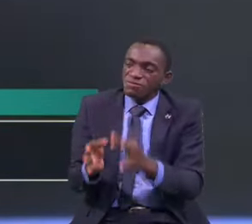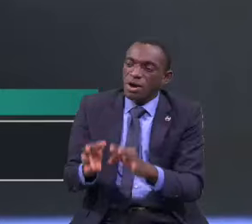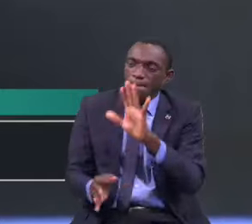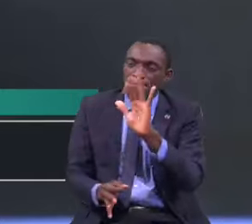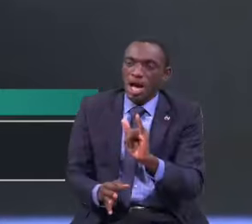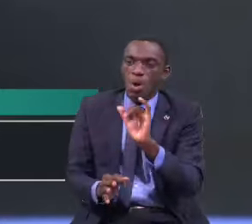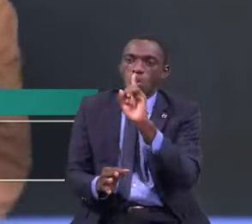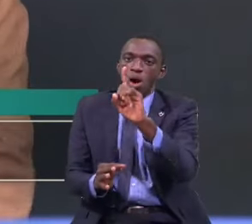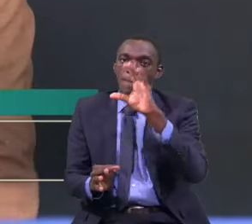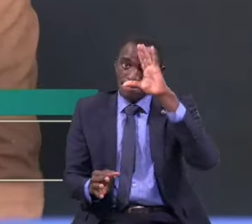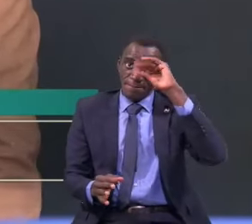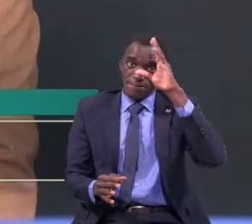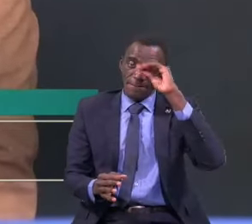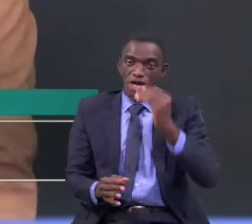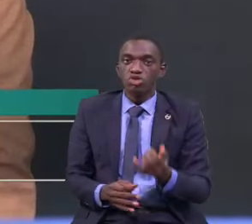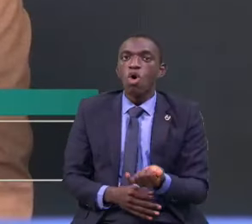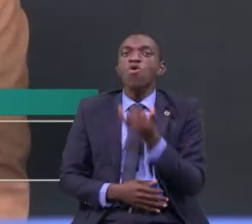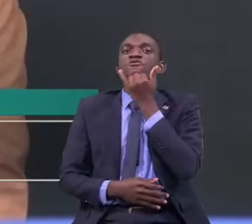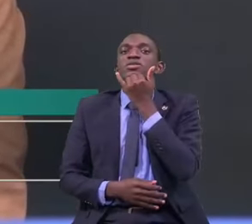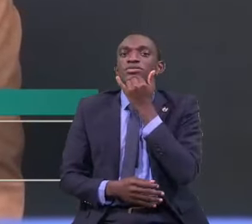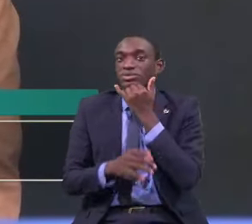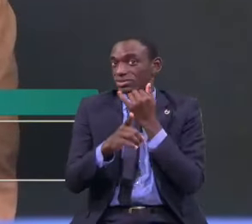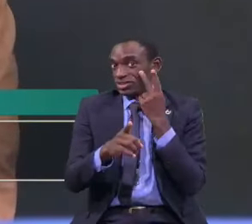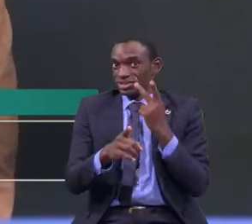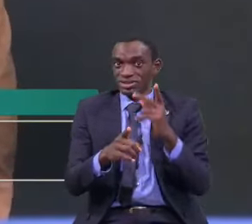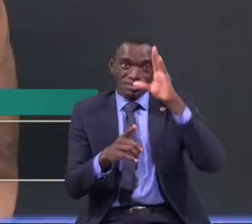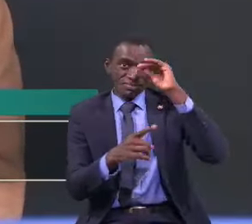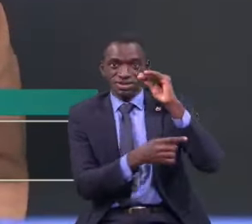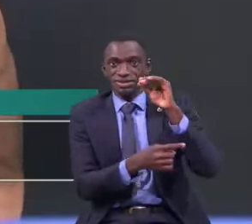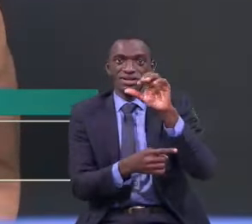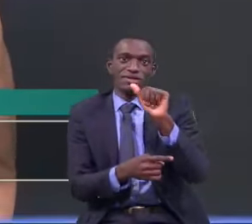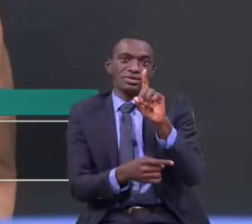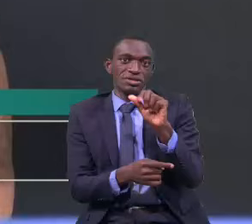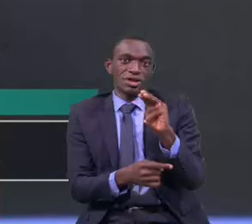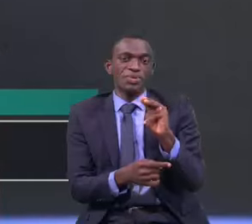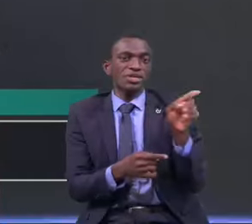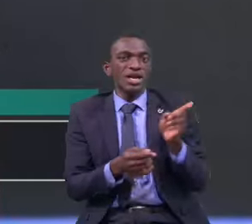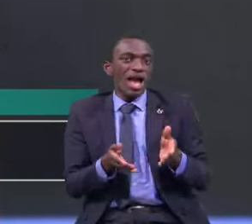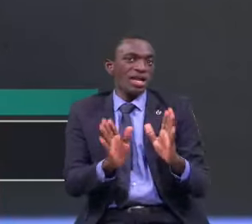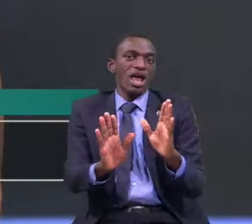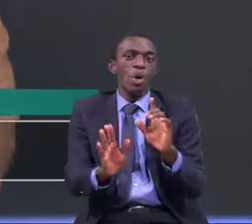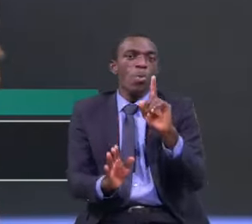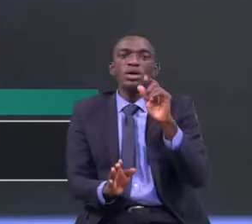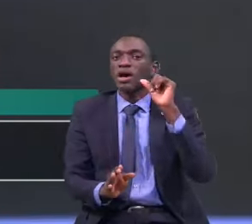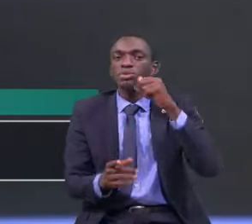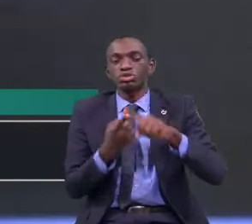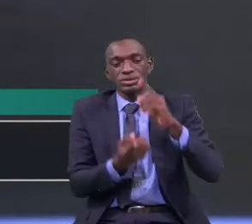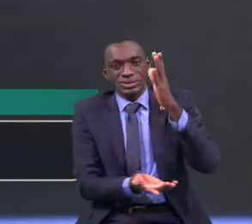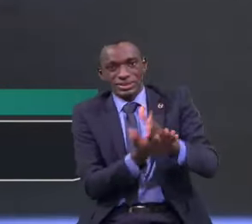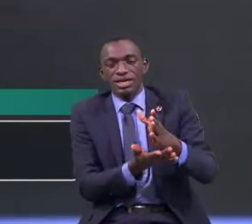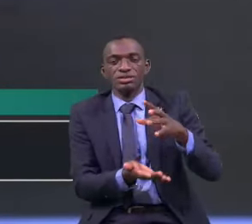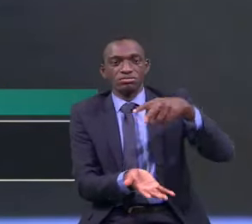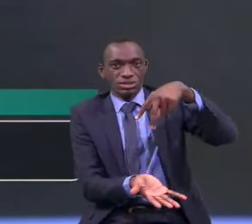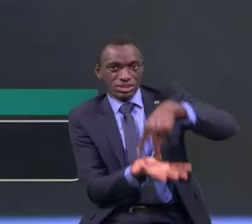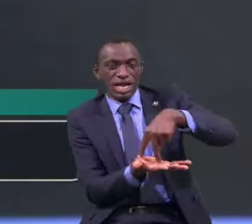man who allowed one apple to stop, to stand between grace and glory,